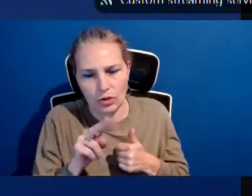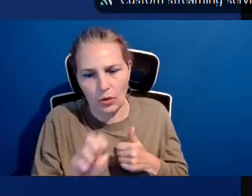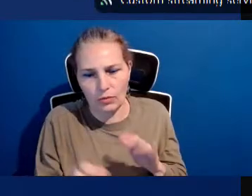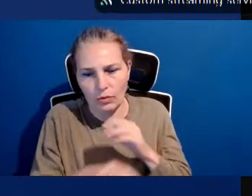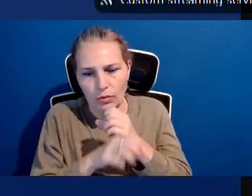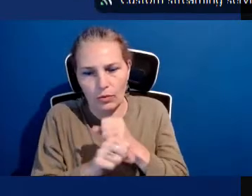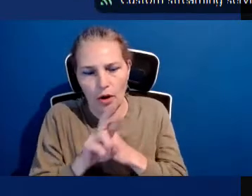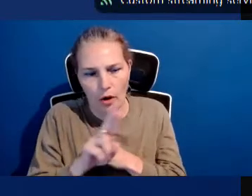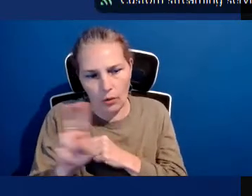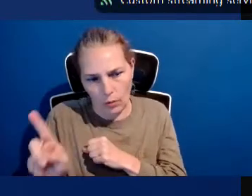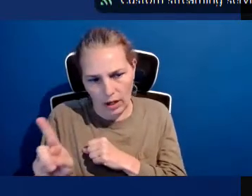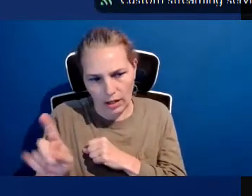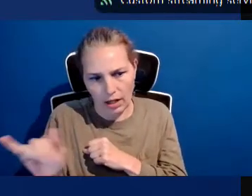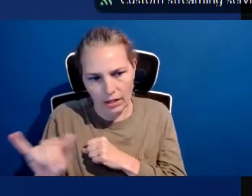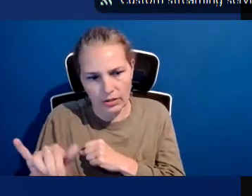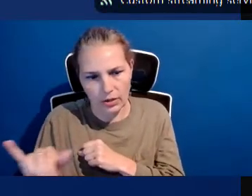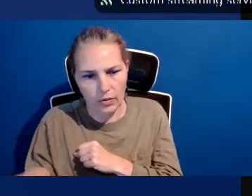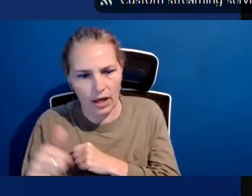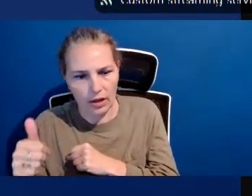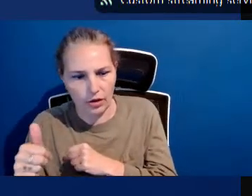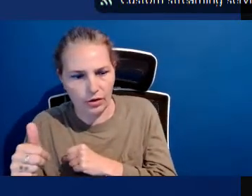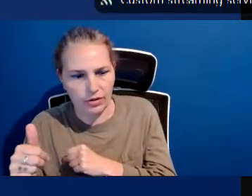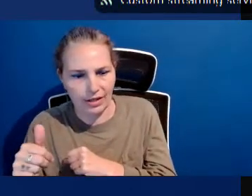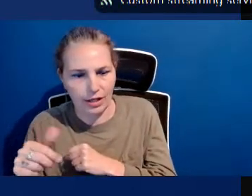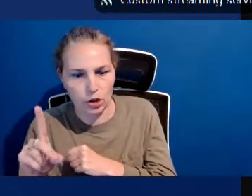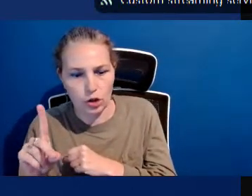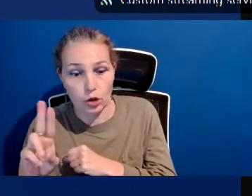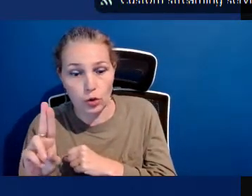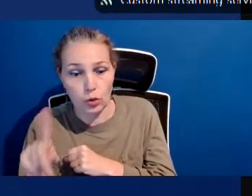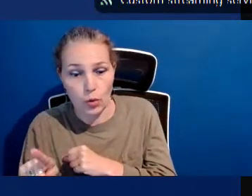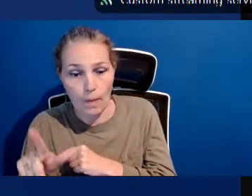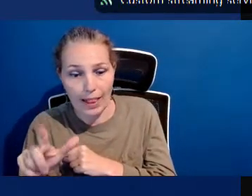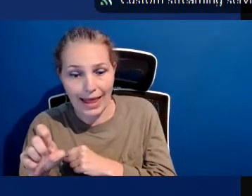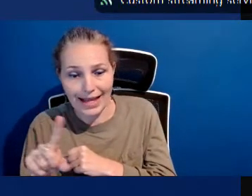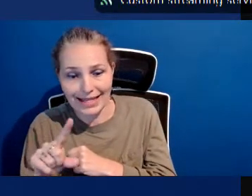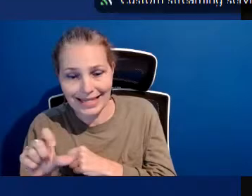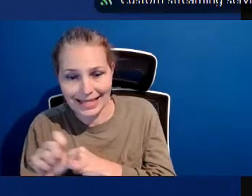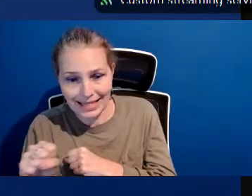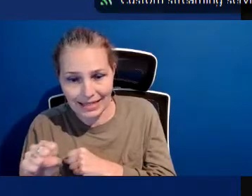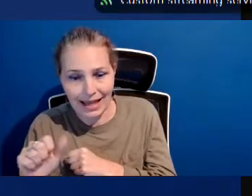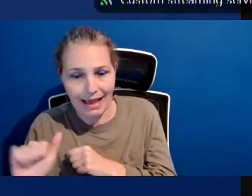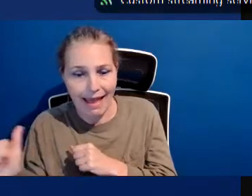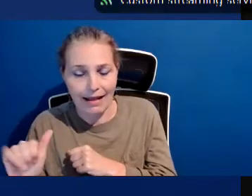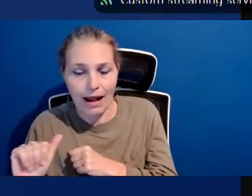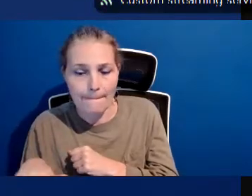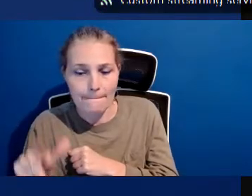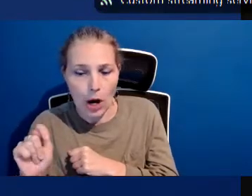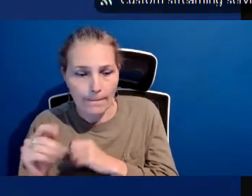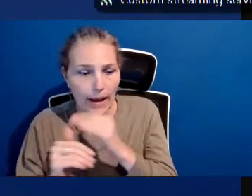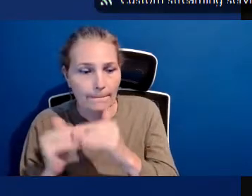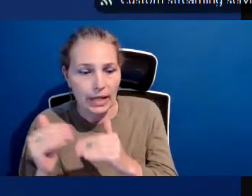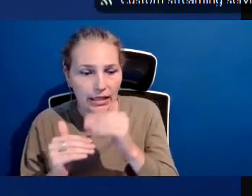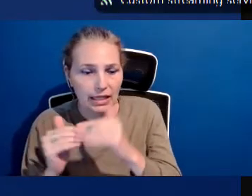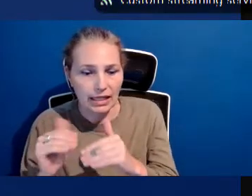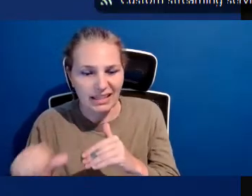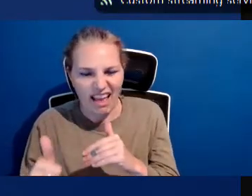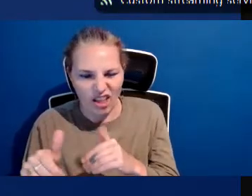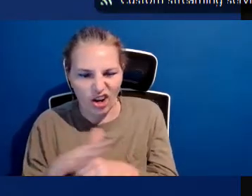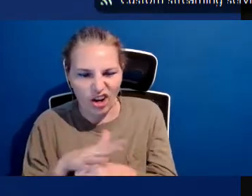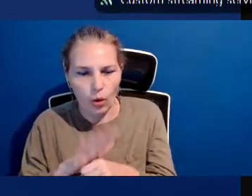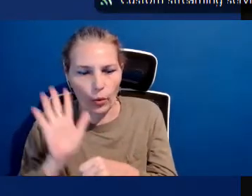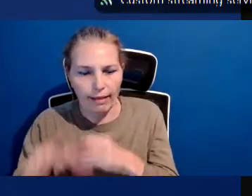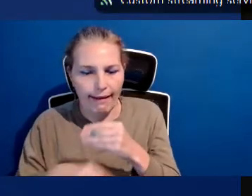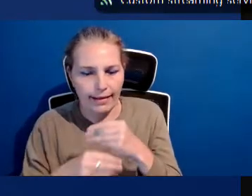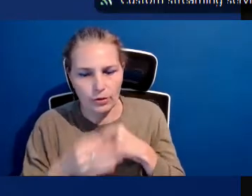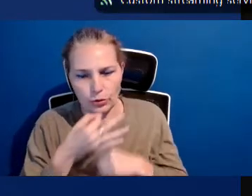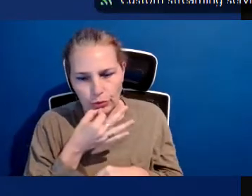will be added soon. If you choose to use ArchiStar, there is a like-for-like option to make